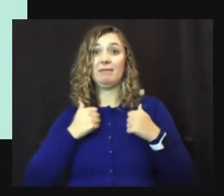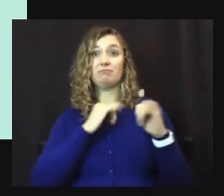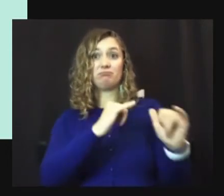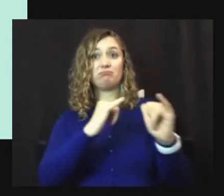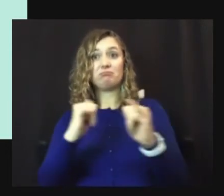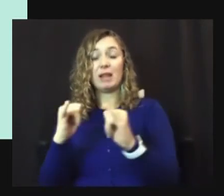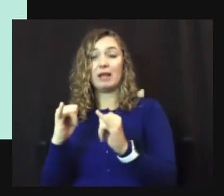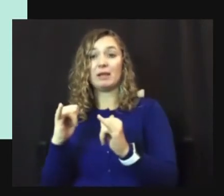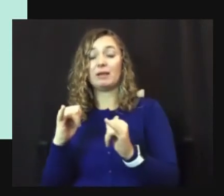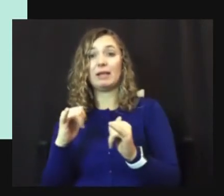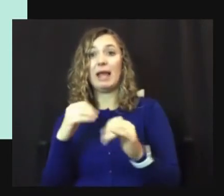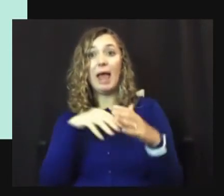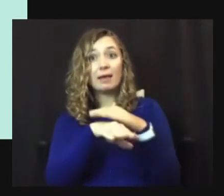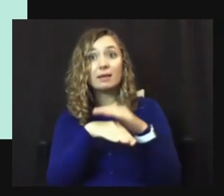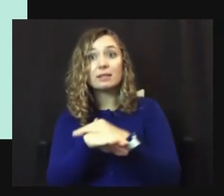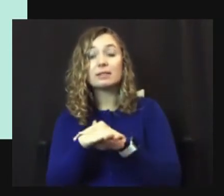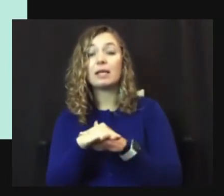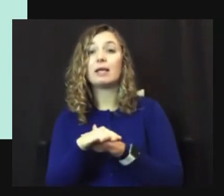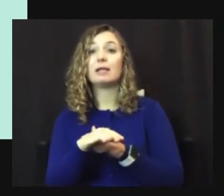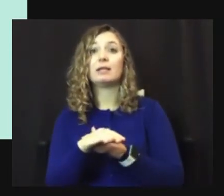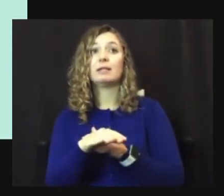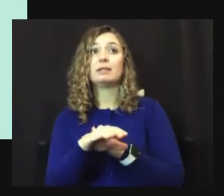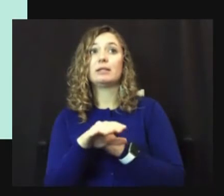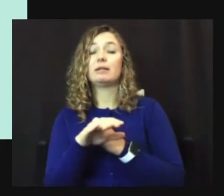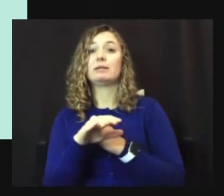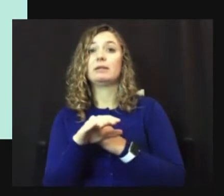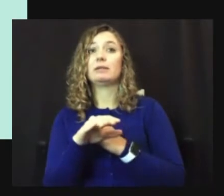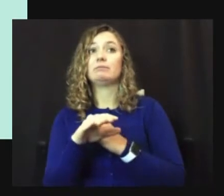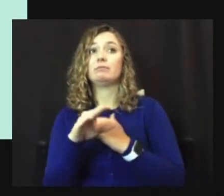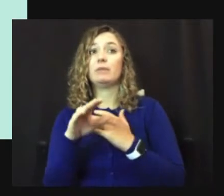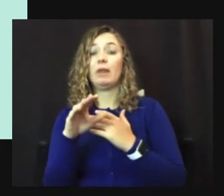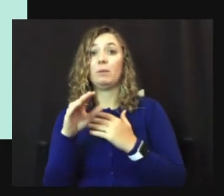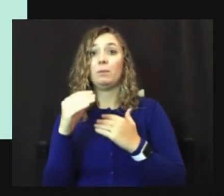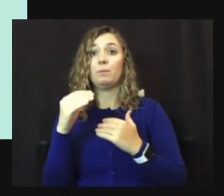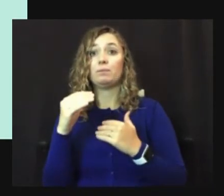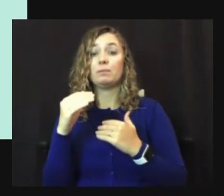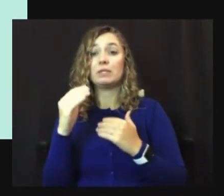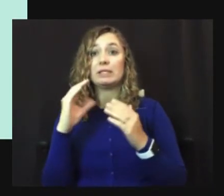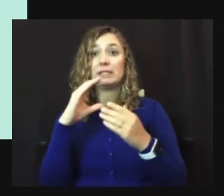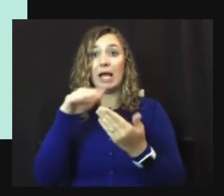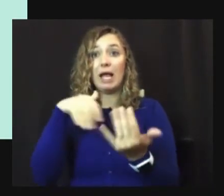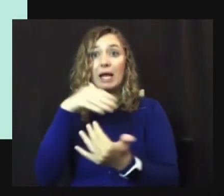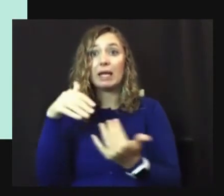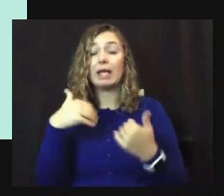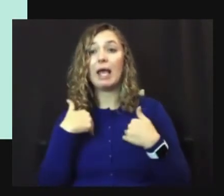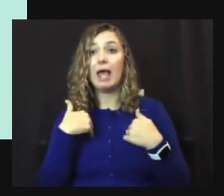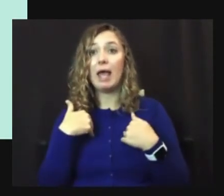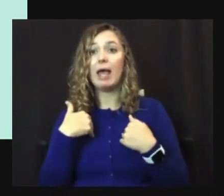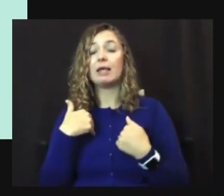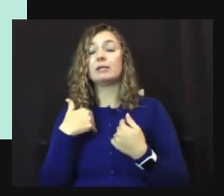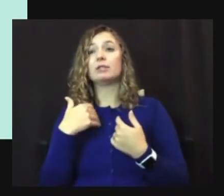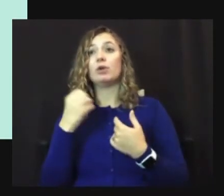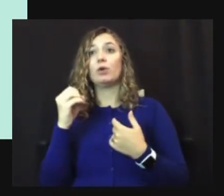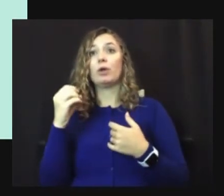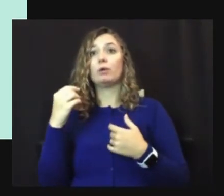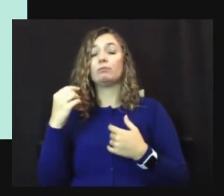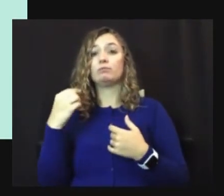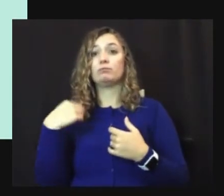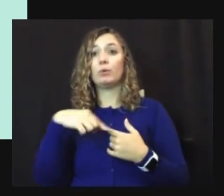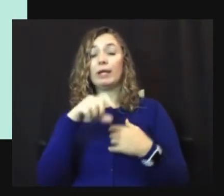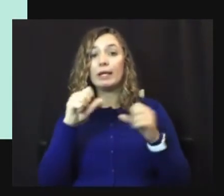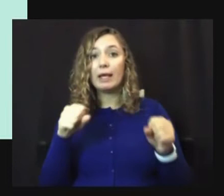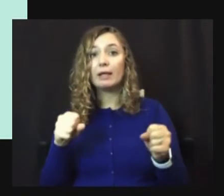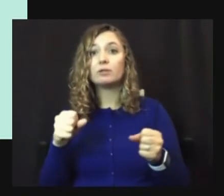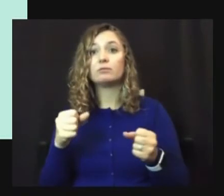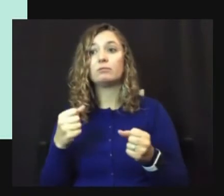can access, that's built into society to allow them to live the life that they're trying to live. So when you